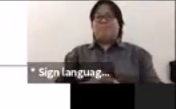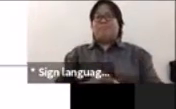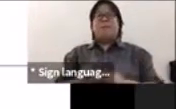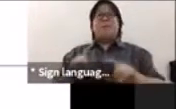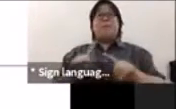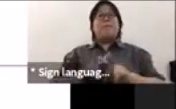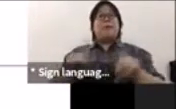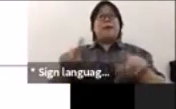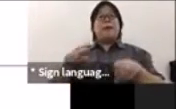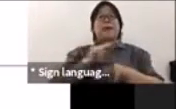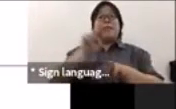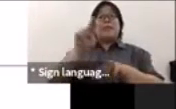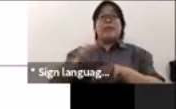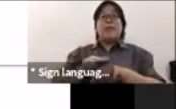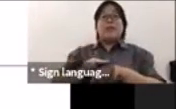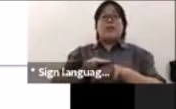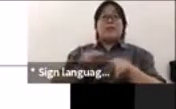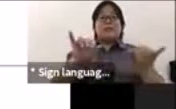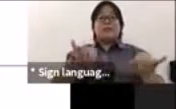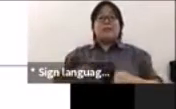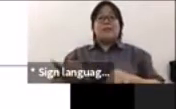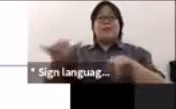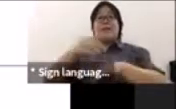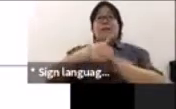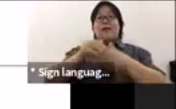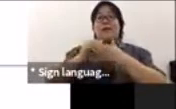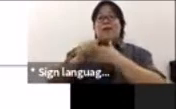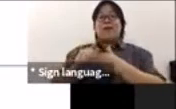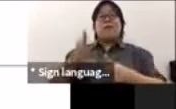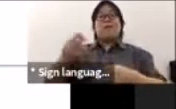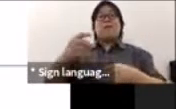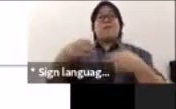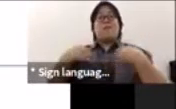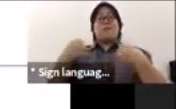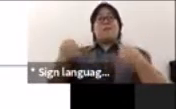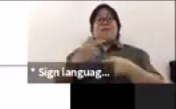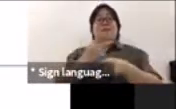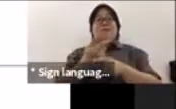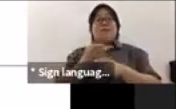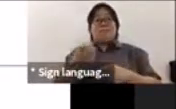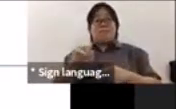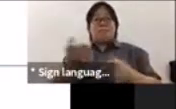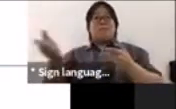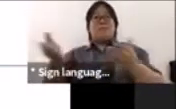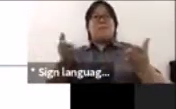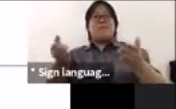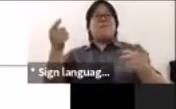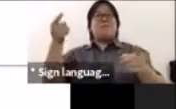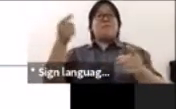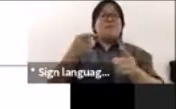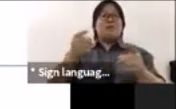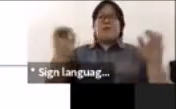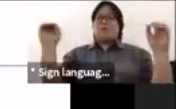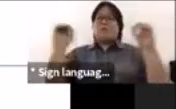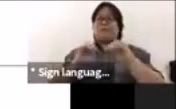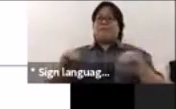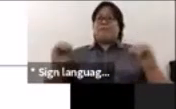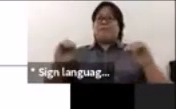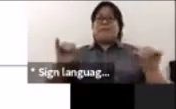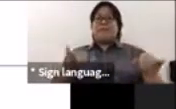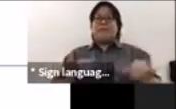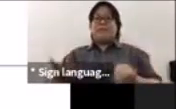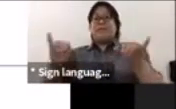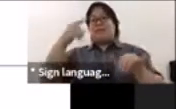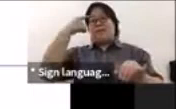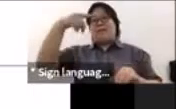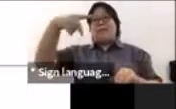However, the national standard guidelines on reproductive health care services currently don't have standard guidelines for people with